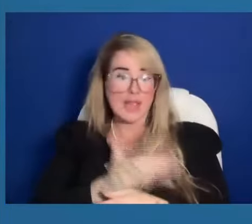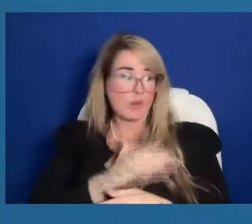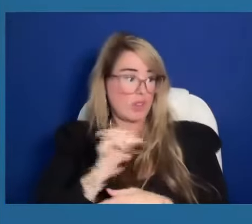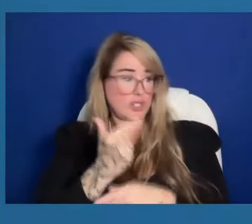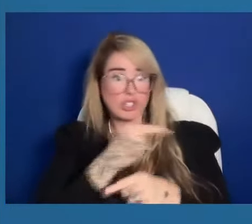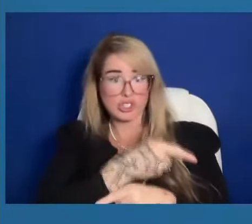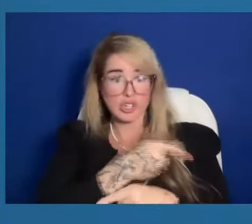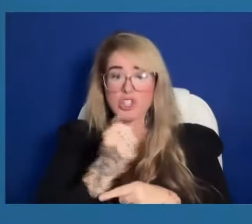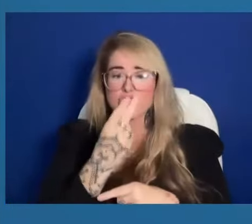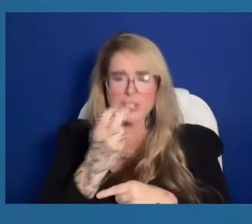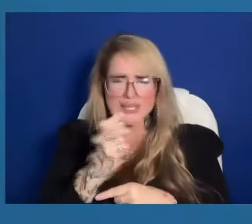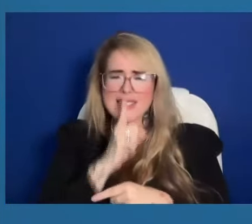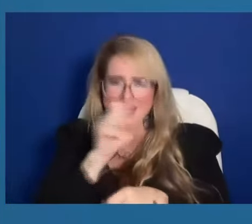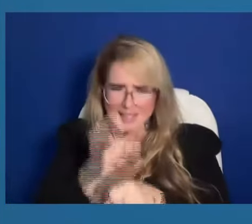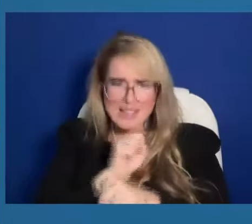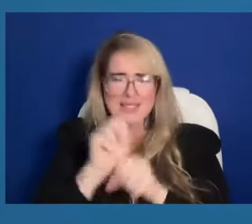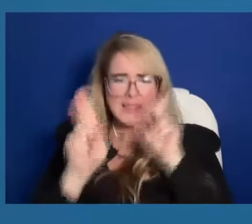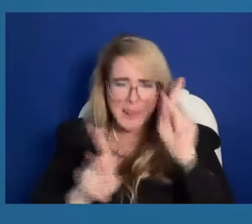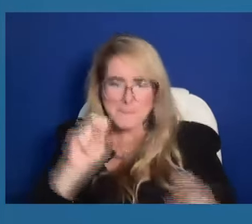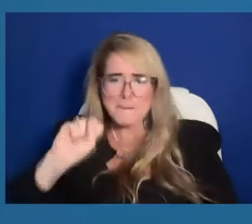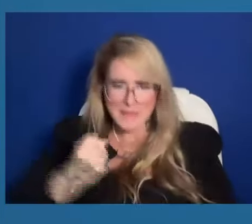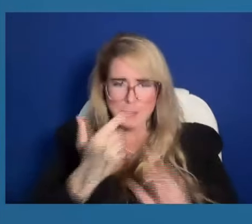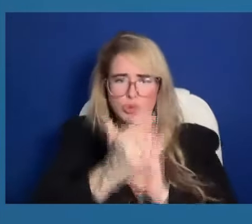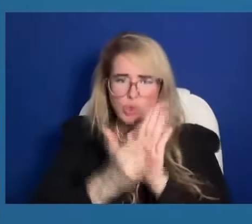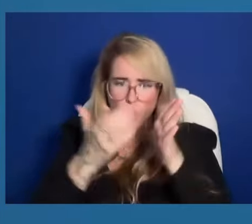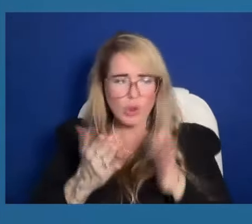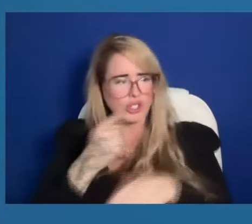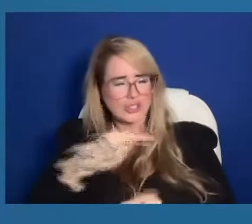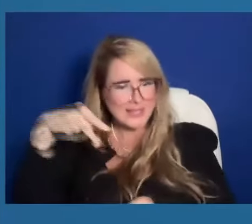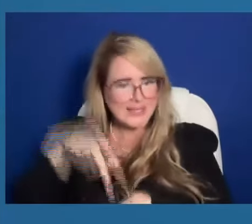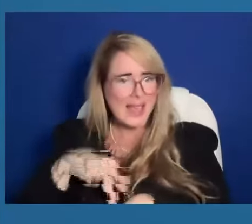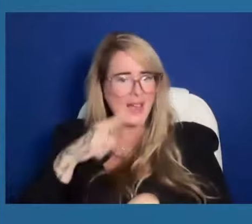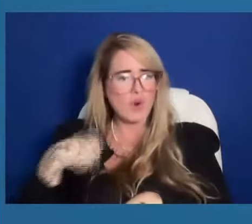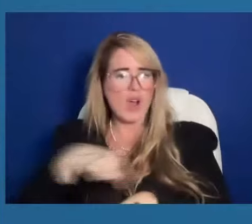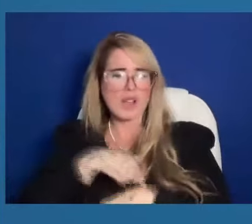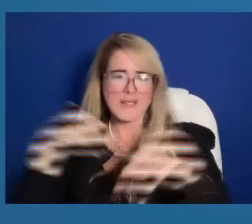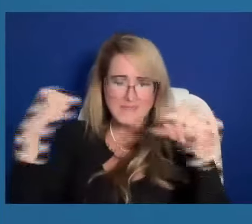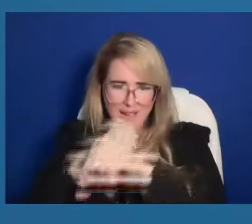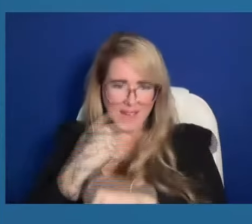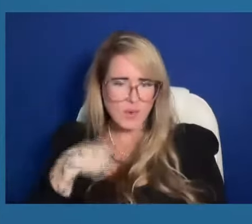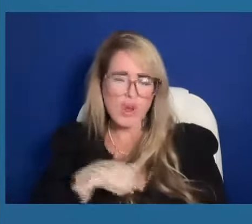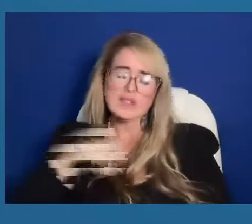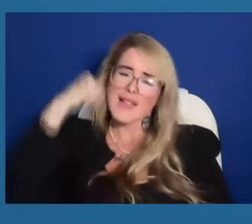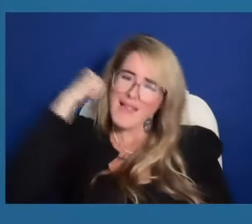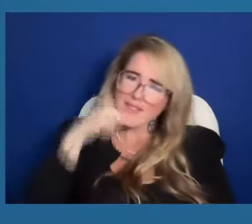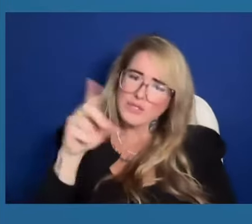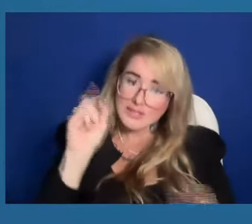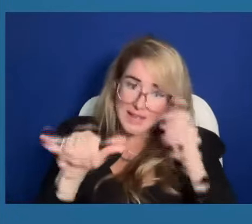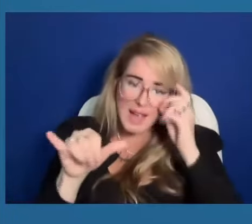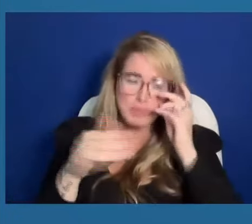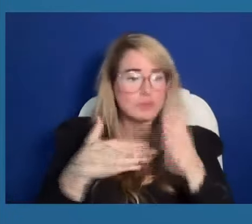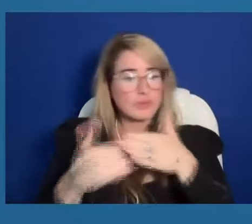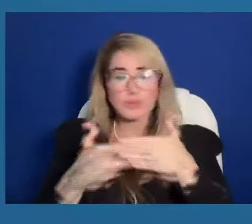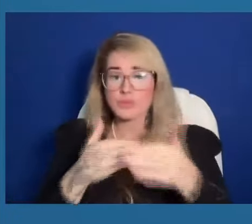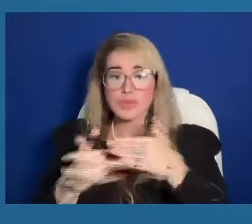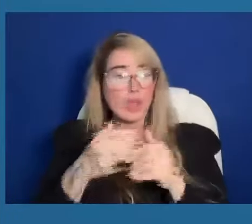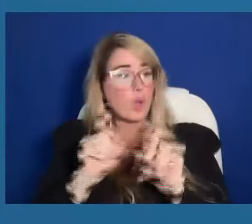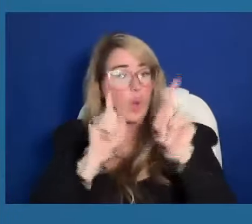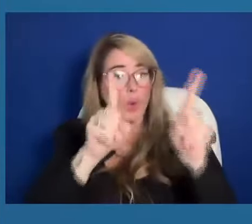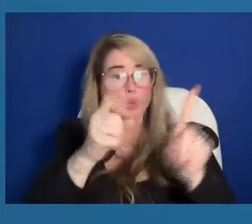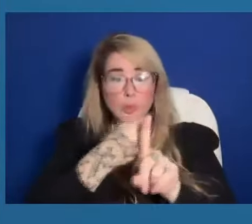the people. She's the people's lawyer. She stands up for us, fights for us every single day, whether it's going to abusive